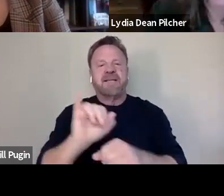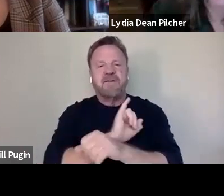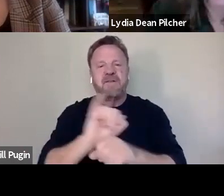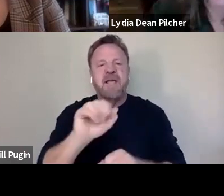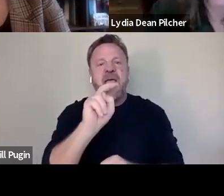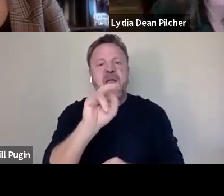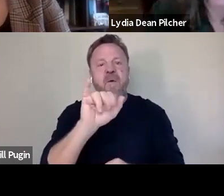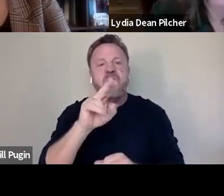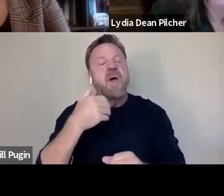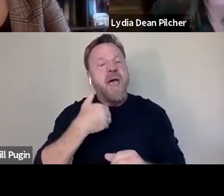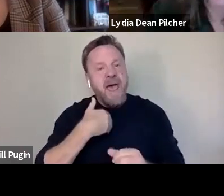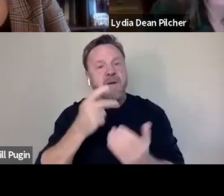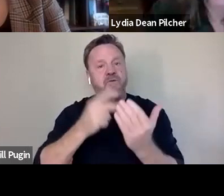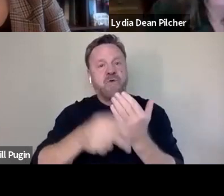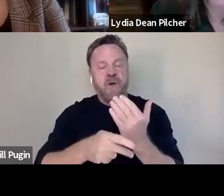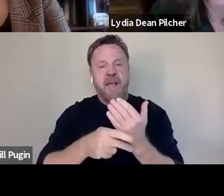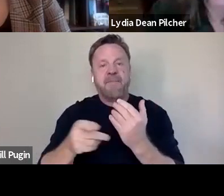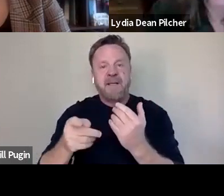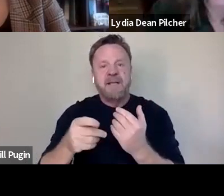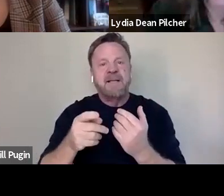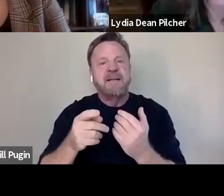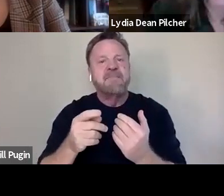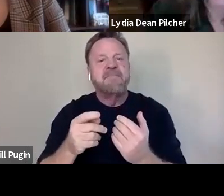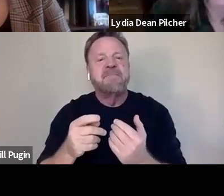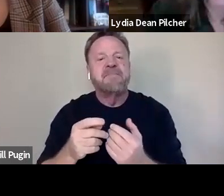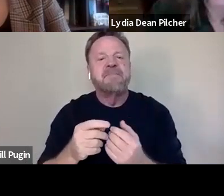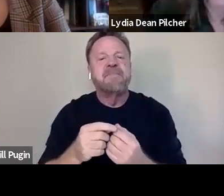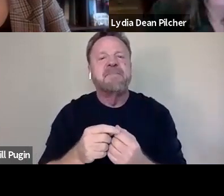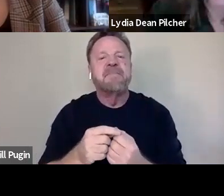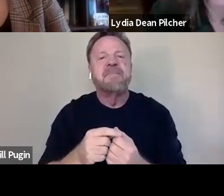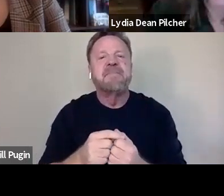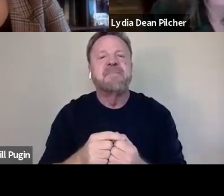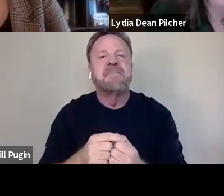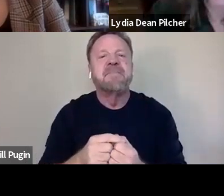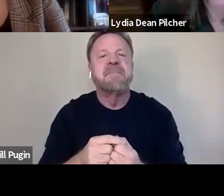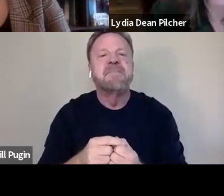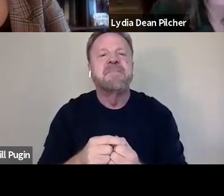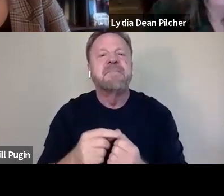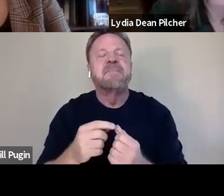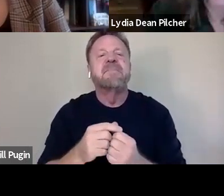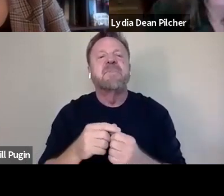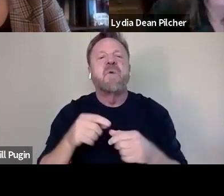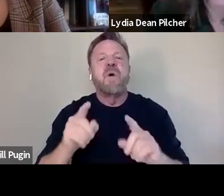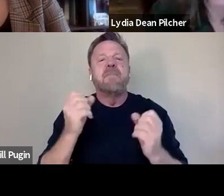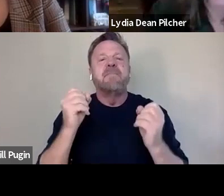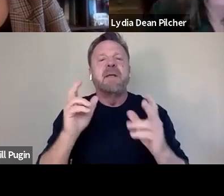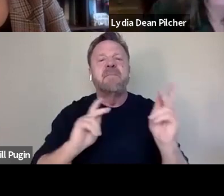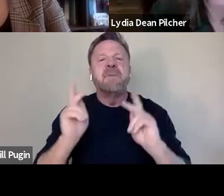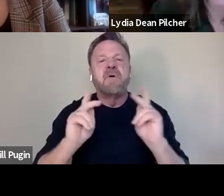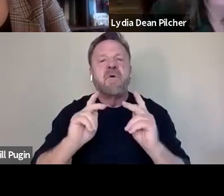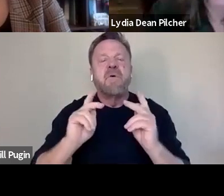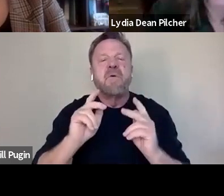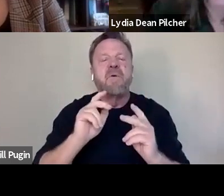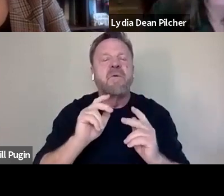swing program. And so while there are a lot of people who resorting to be